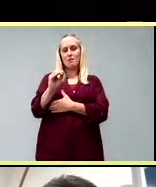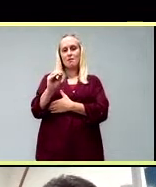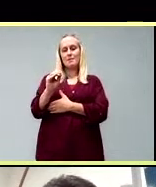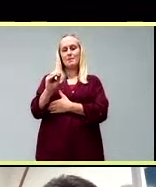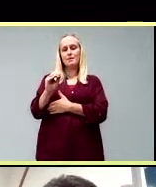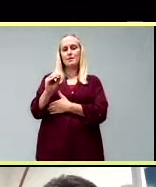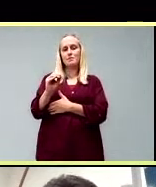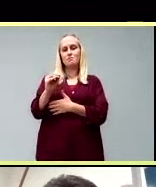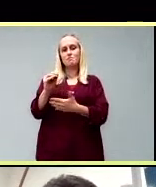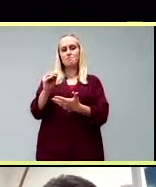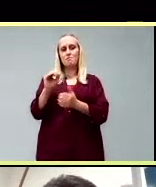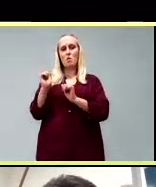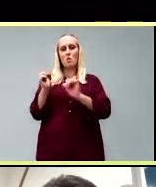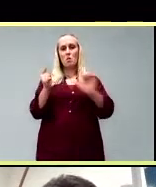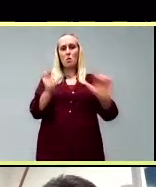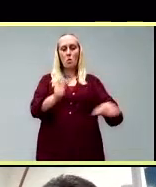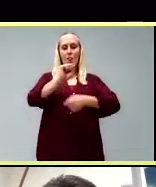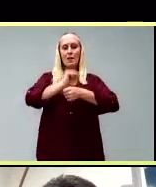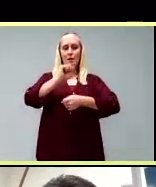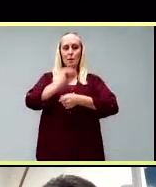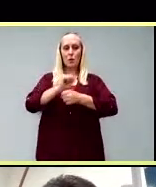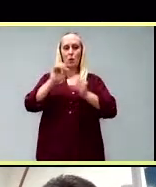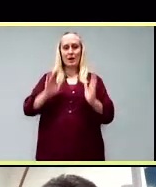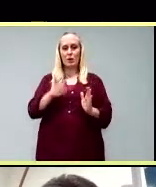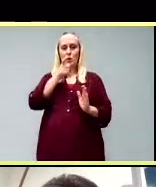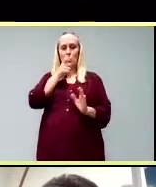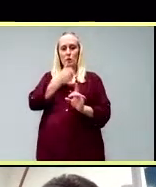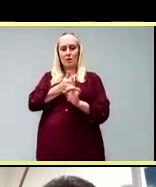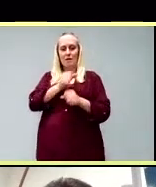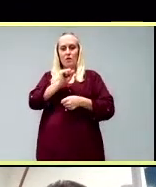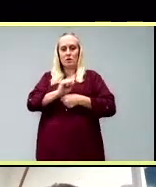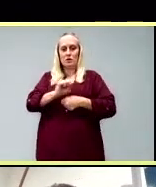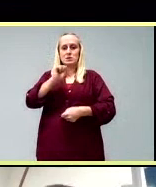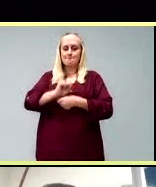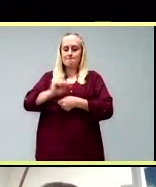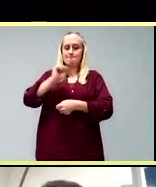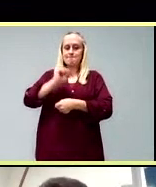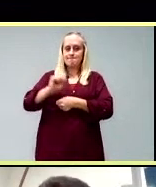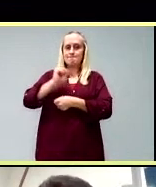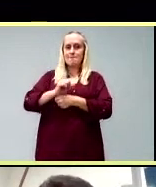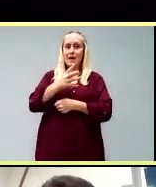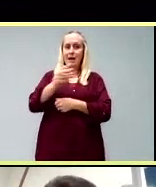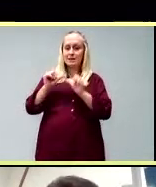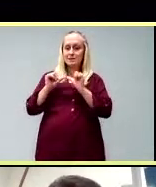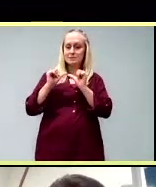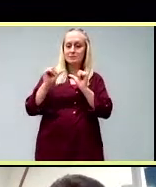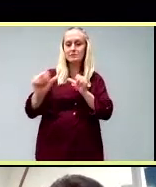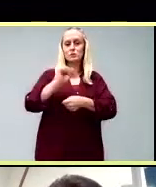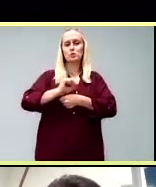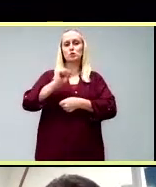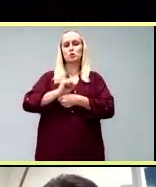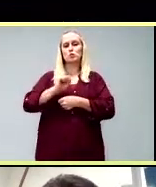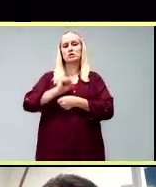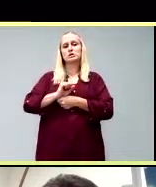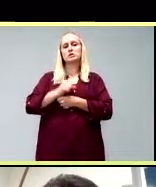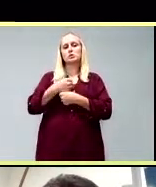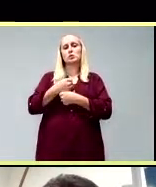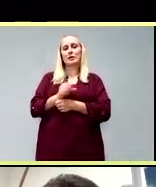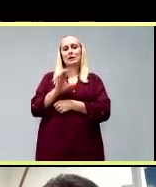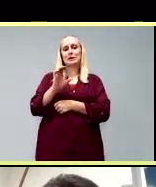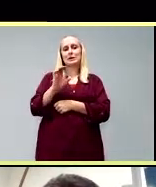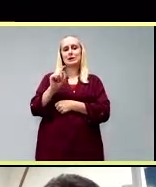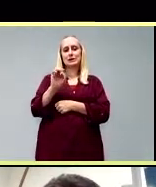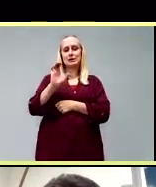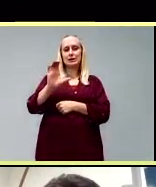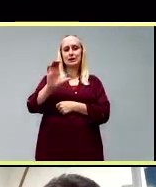those employees that have worked so hard on and continue to work so hard to make CTEC